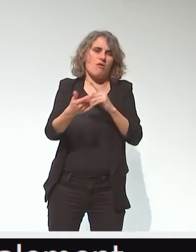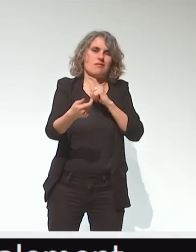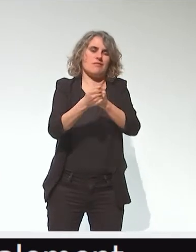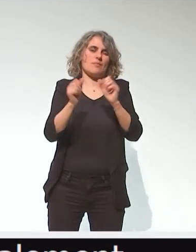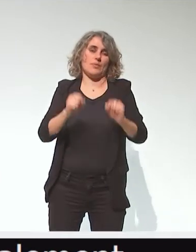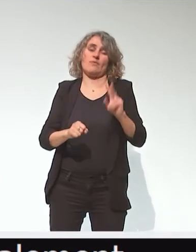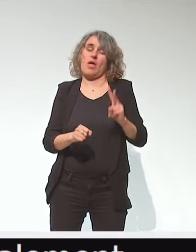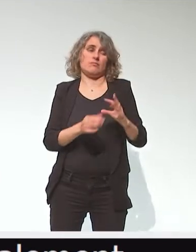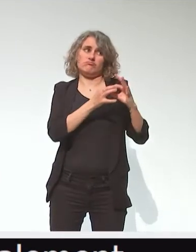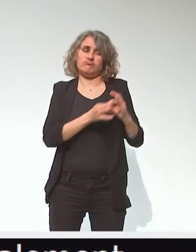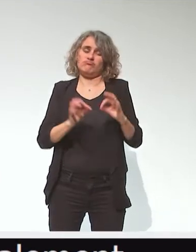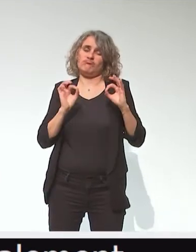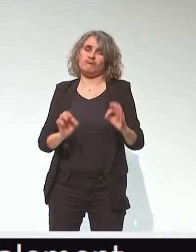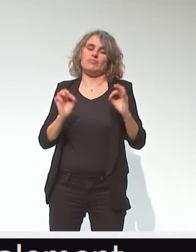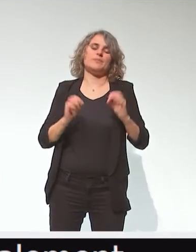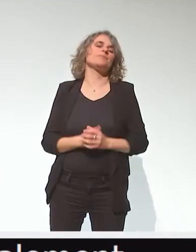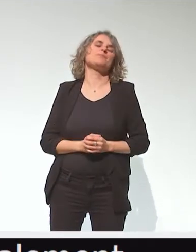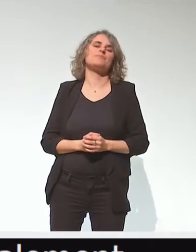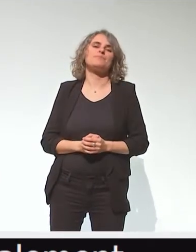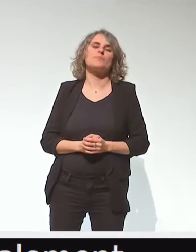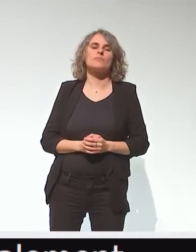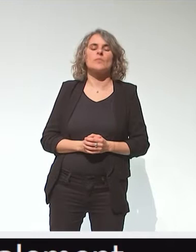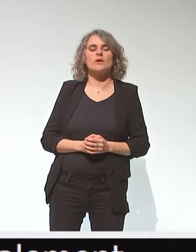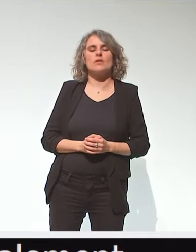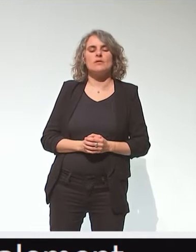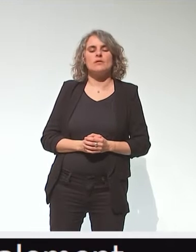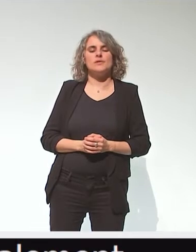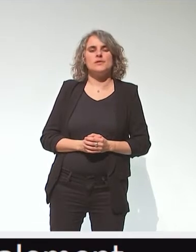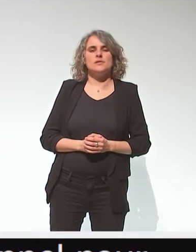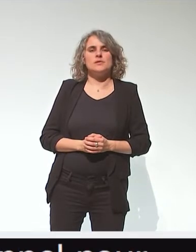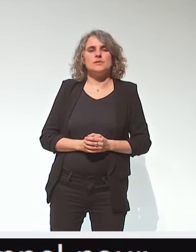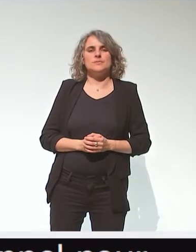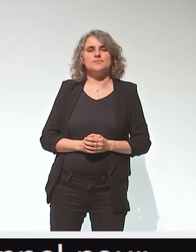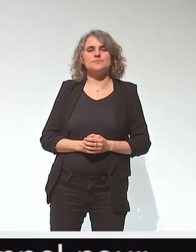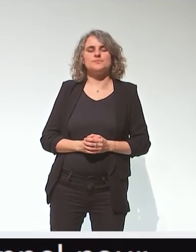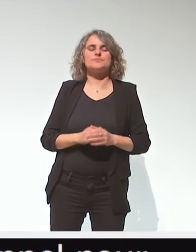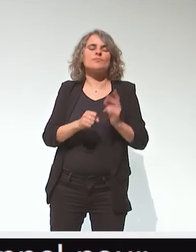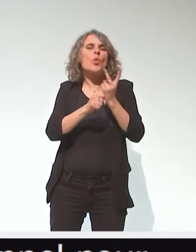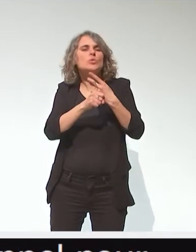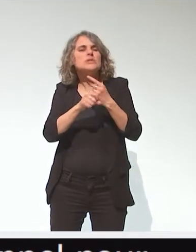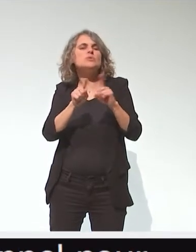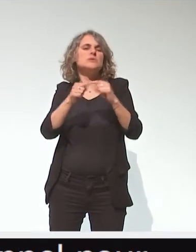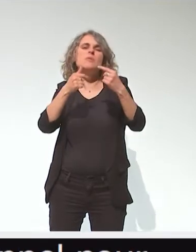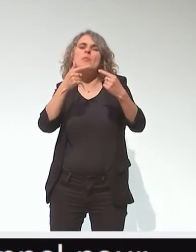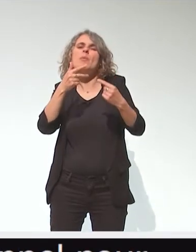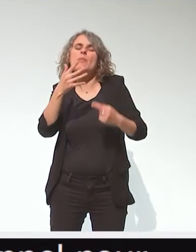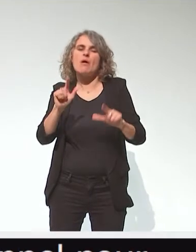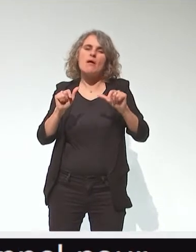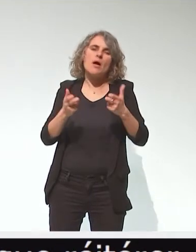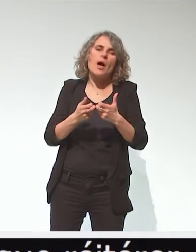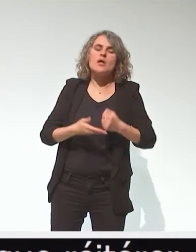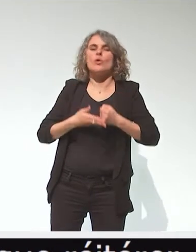Of course, we have the classical toolbox. There is the sheltered employment, wage subsidies, vocational education, supported employment, and so